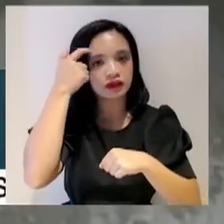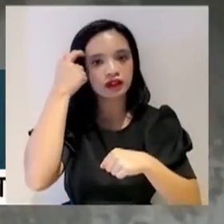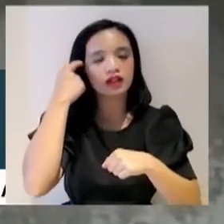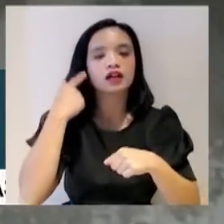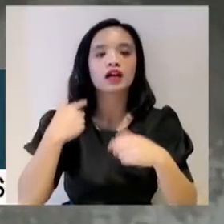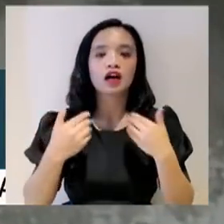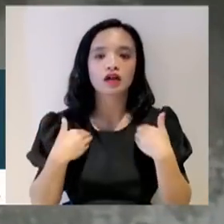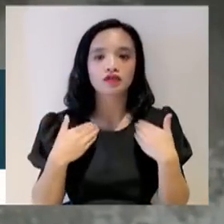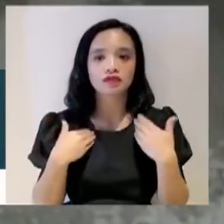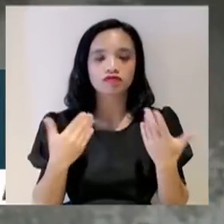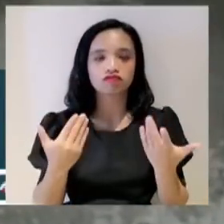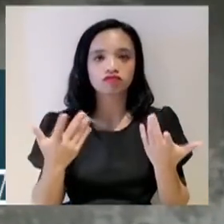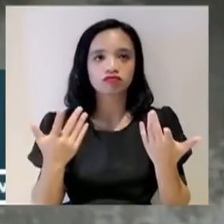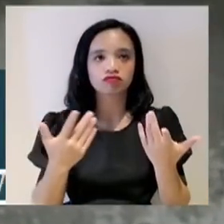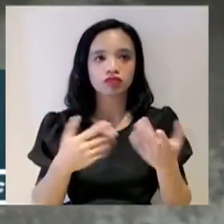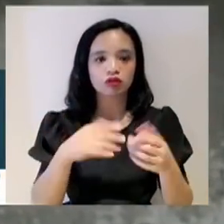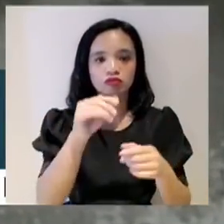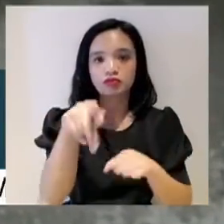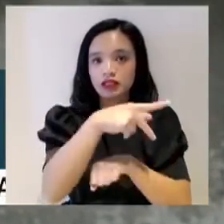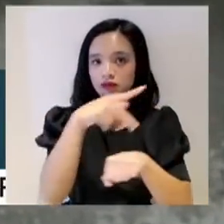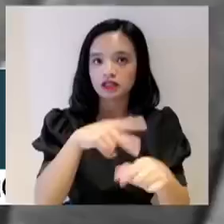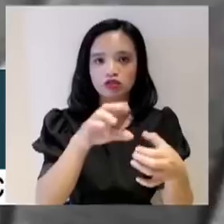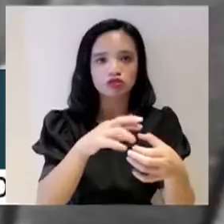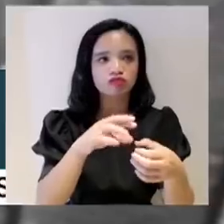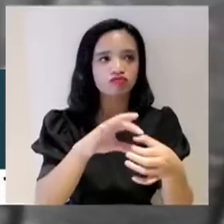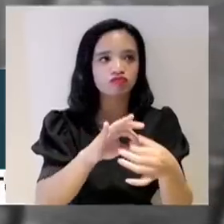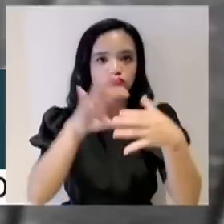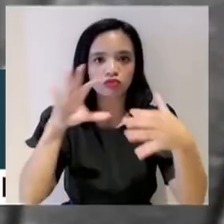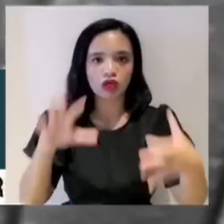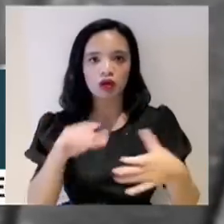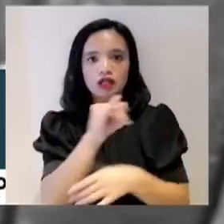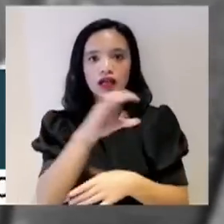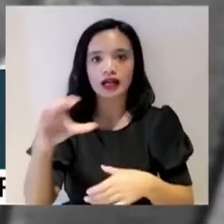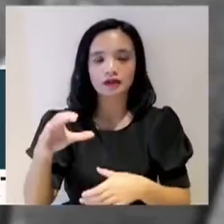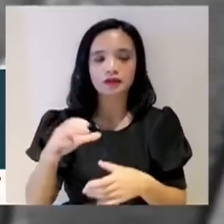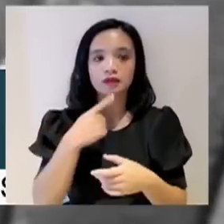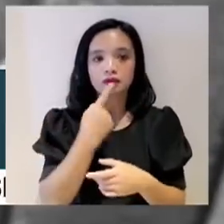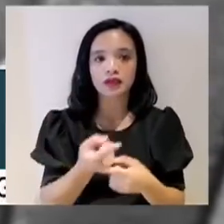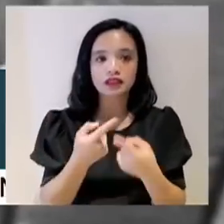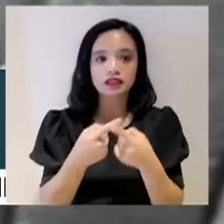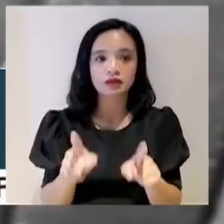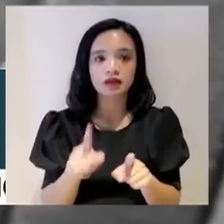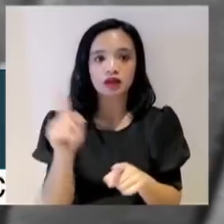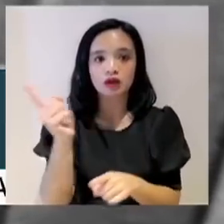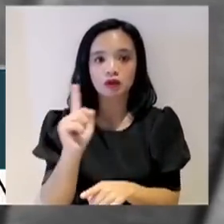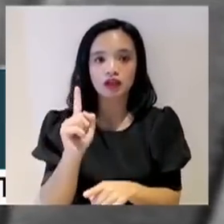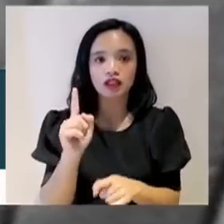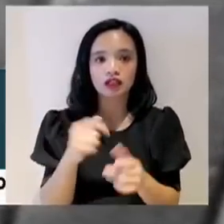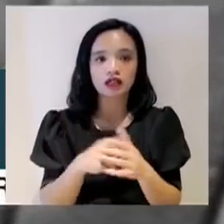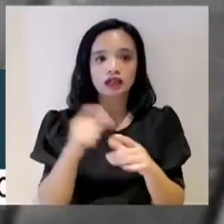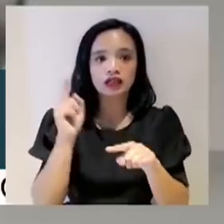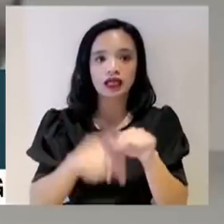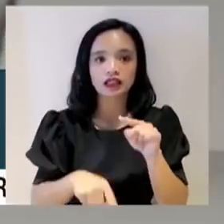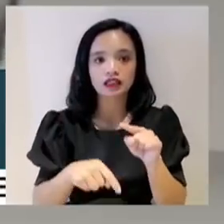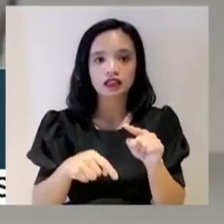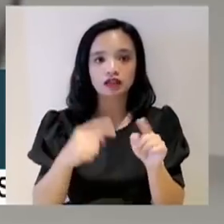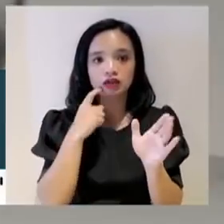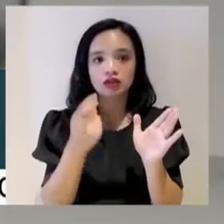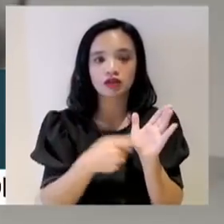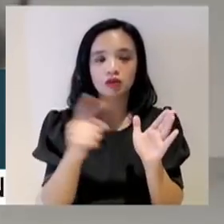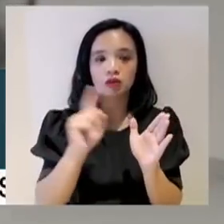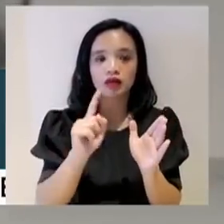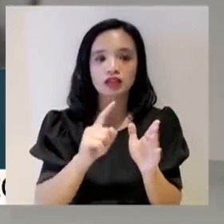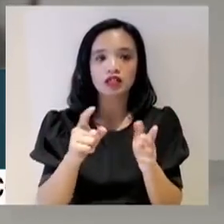the ICC by the time the probe started. The OSG says the ruling failed to recognize the sovereign rights of the Philippines